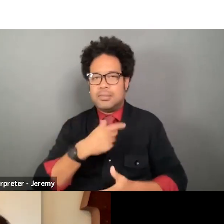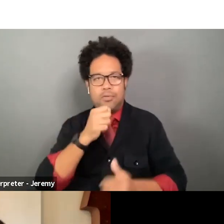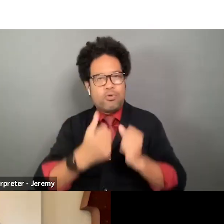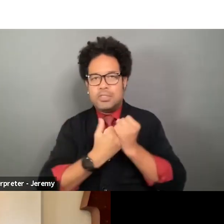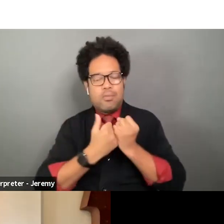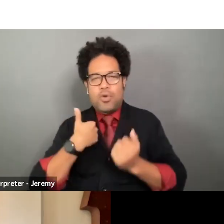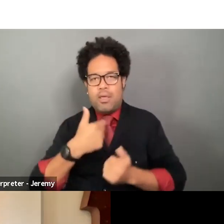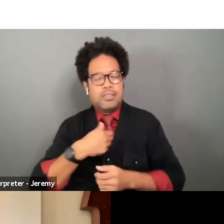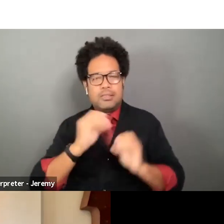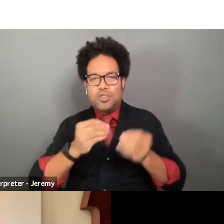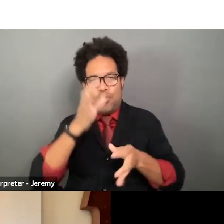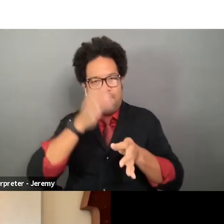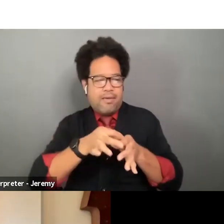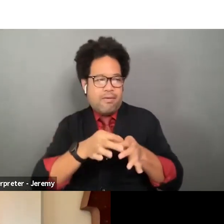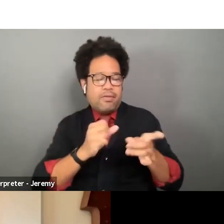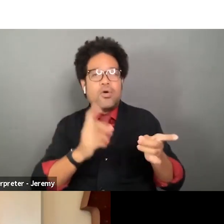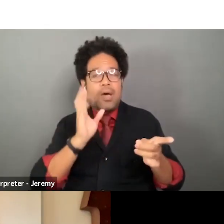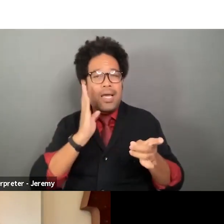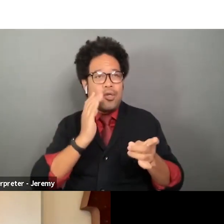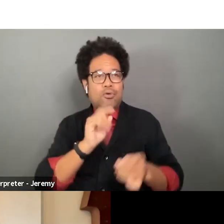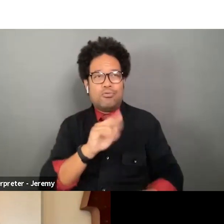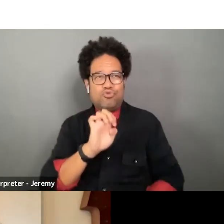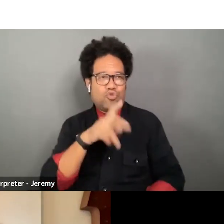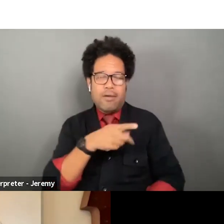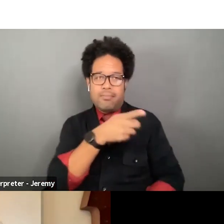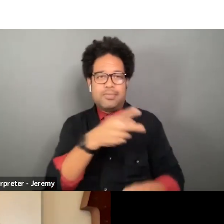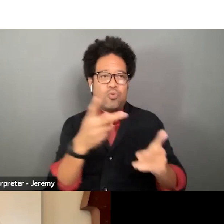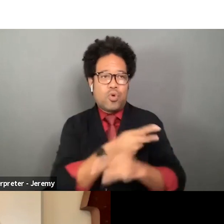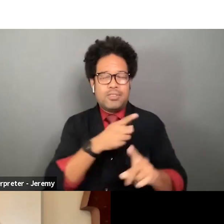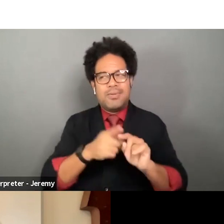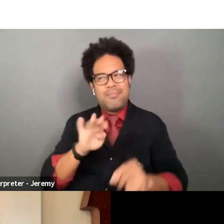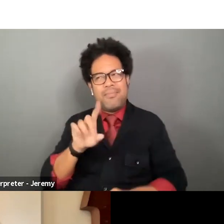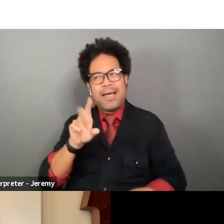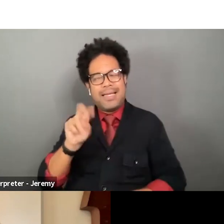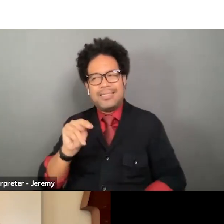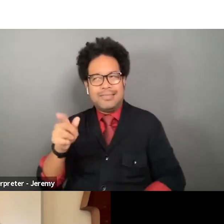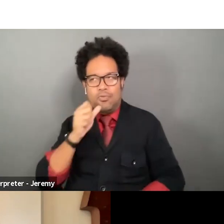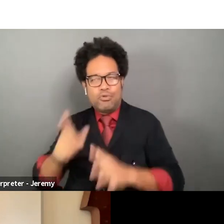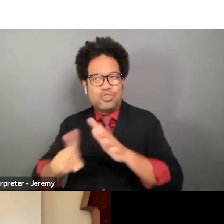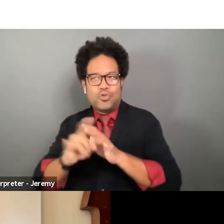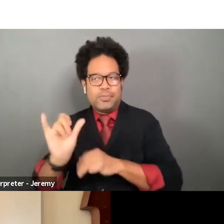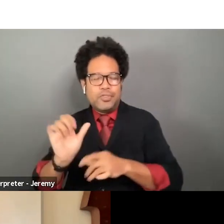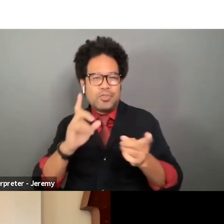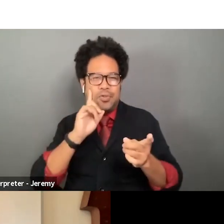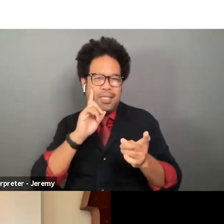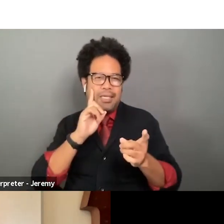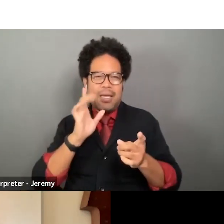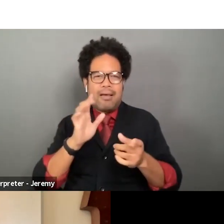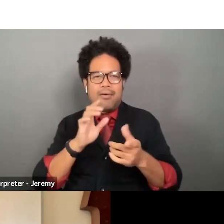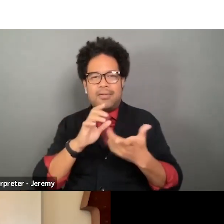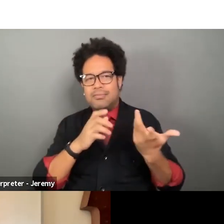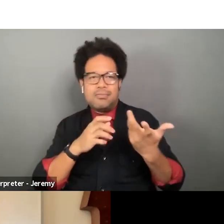that. But I knew that Trump was worse. That's all I had. You know, and it's just like thinking around like reproductive